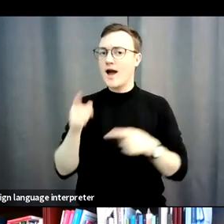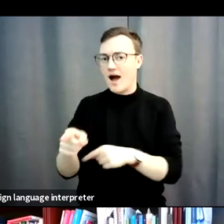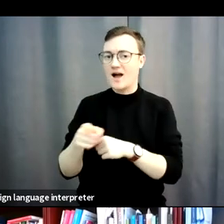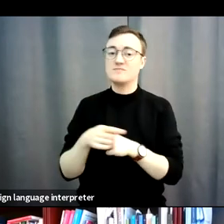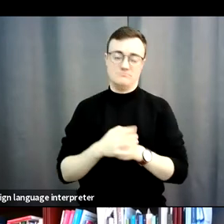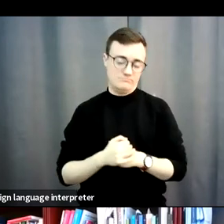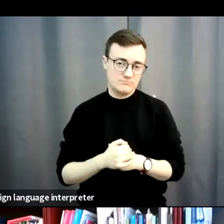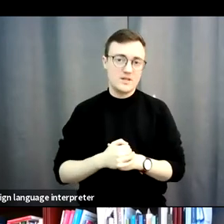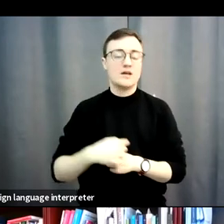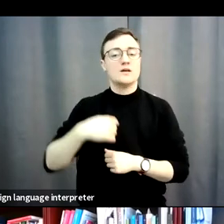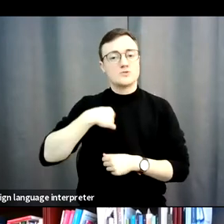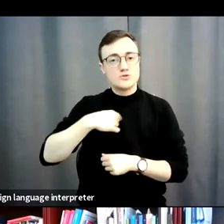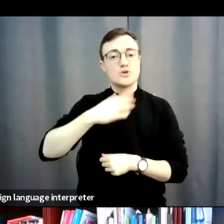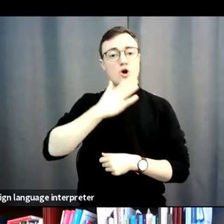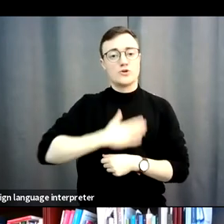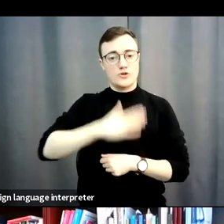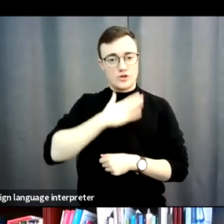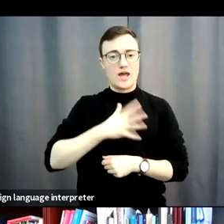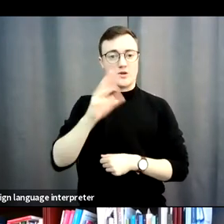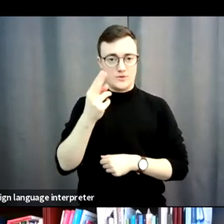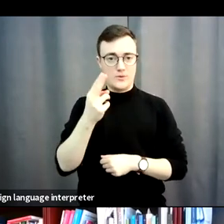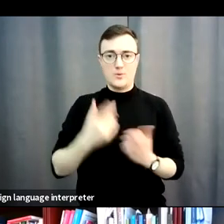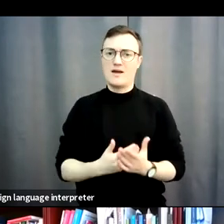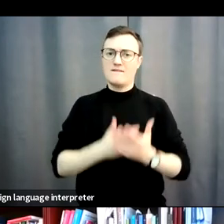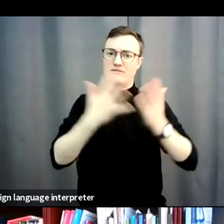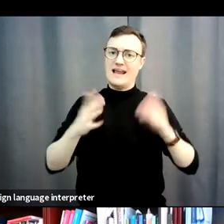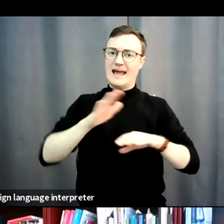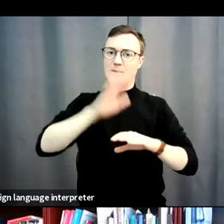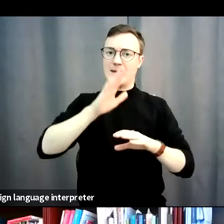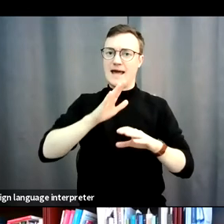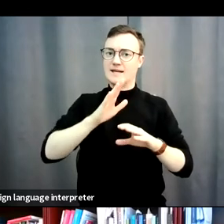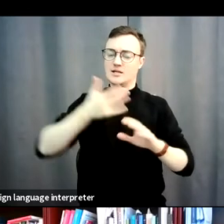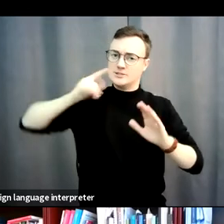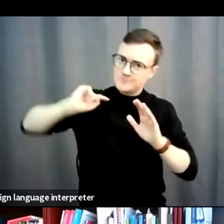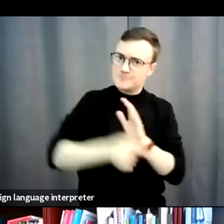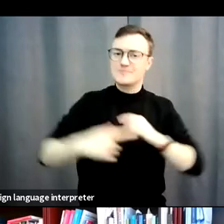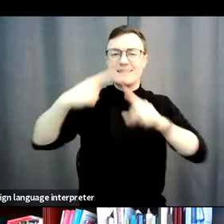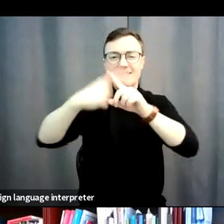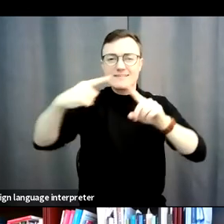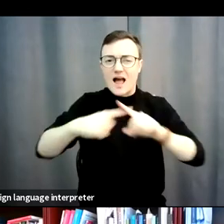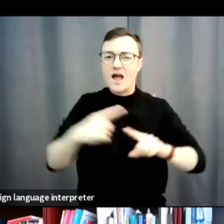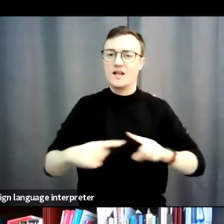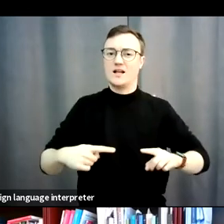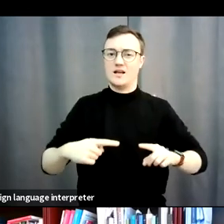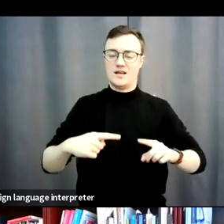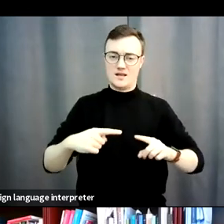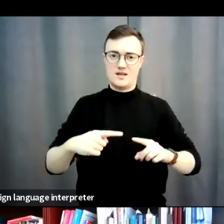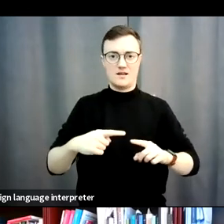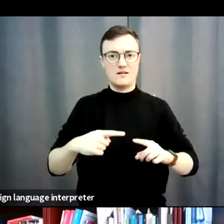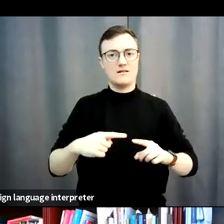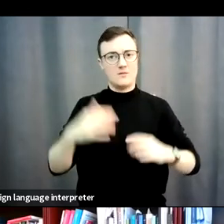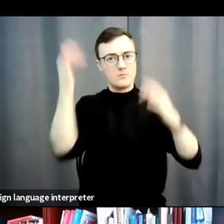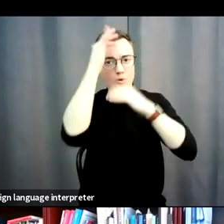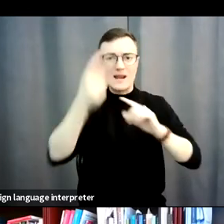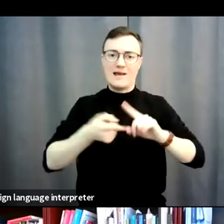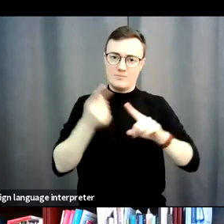more specific concerns and recommendations with regard to children's rights, children with disabilities and their